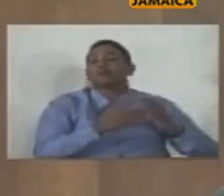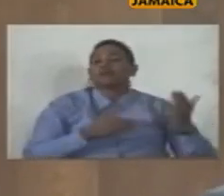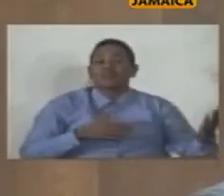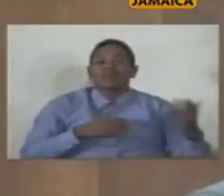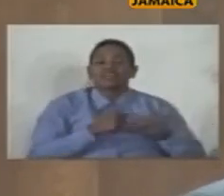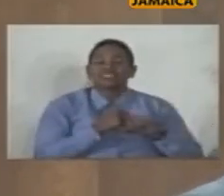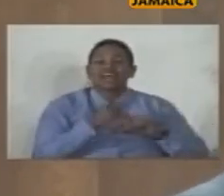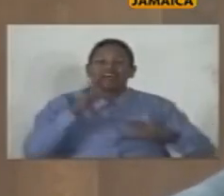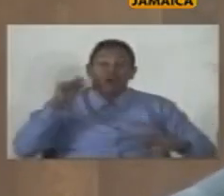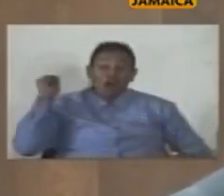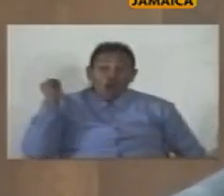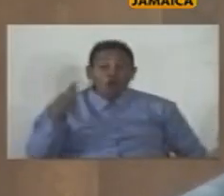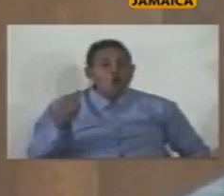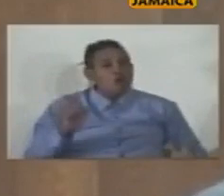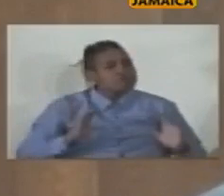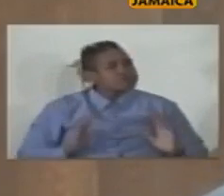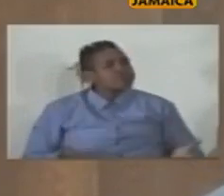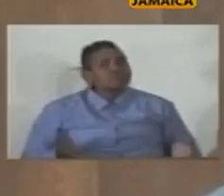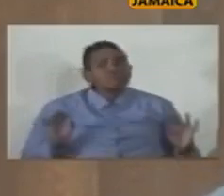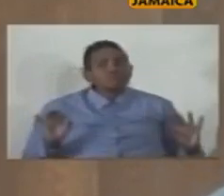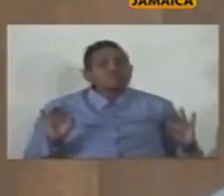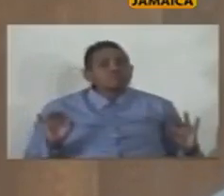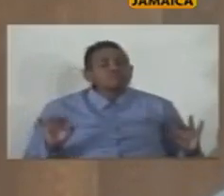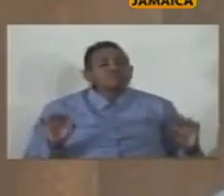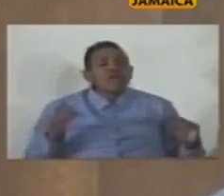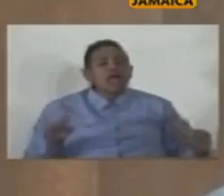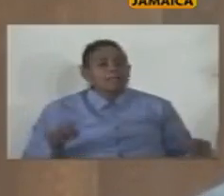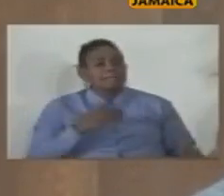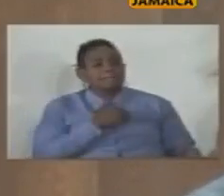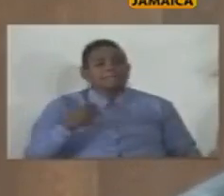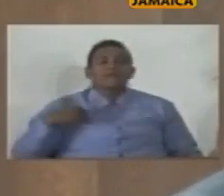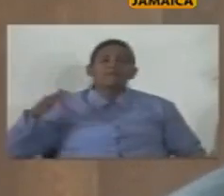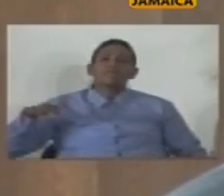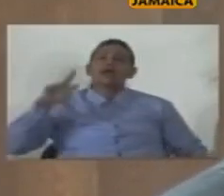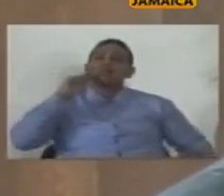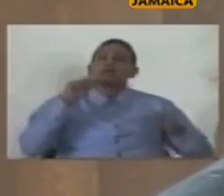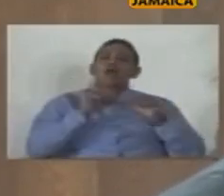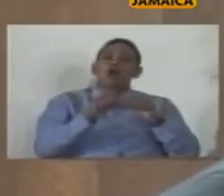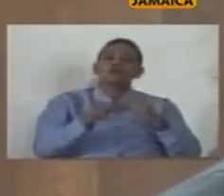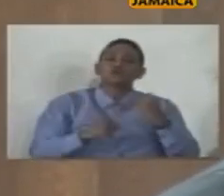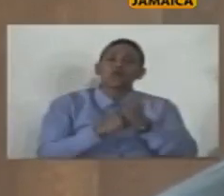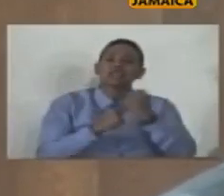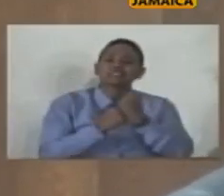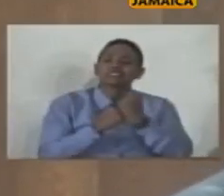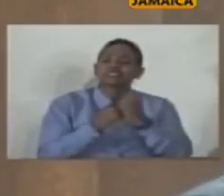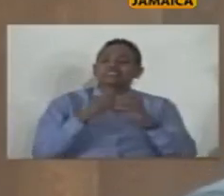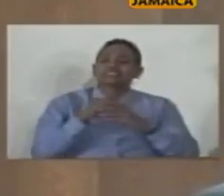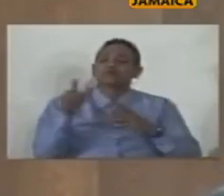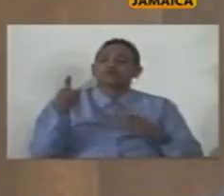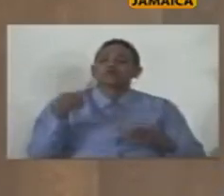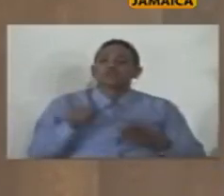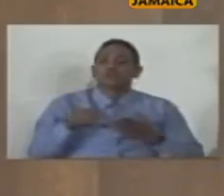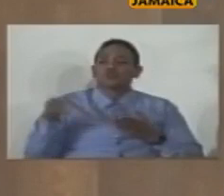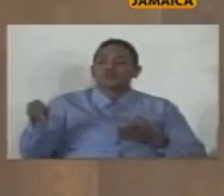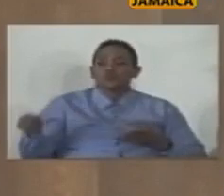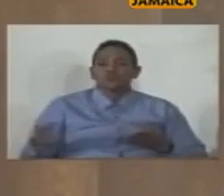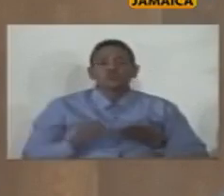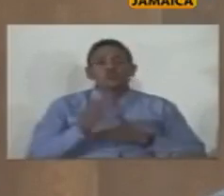and all are doing well. The Member of Parliament continues to assist them with tuition through his